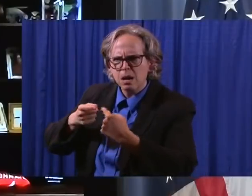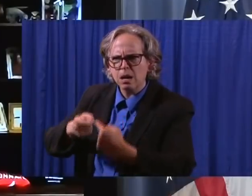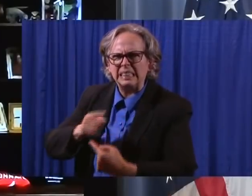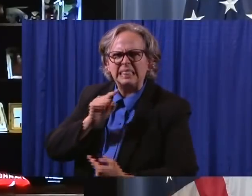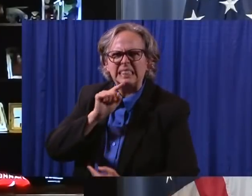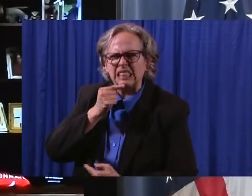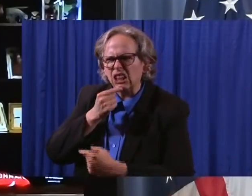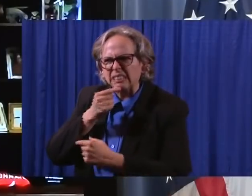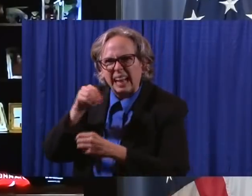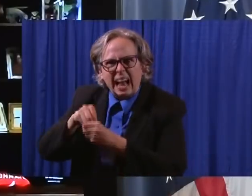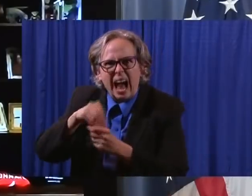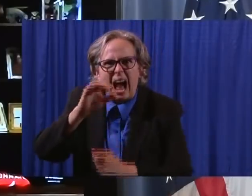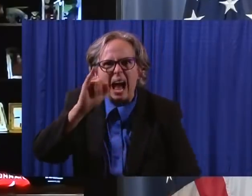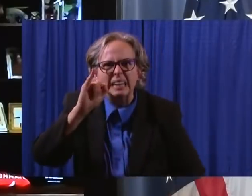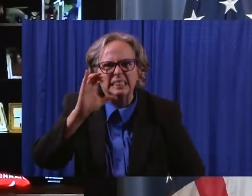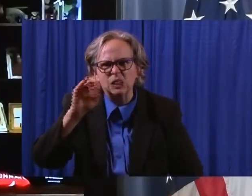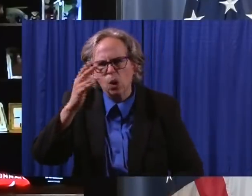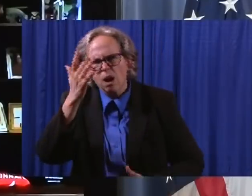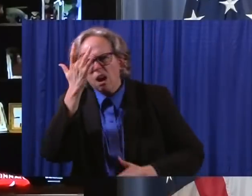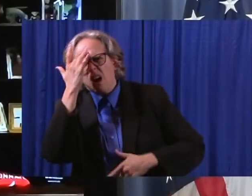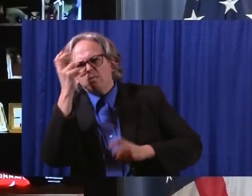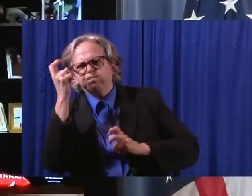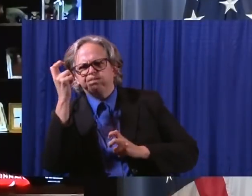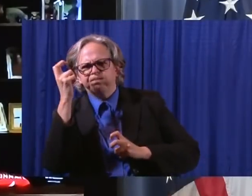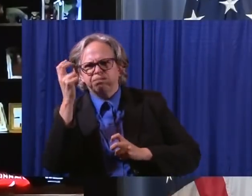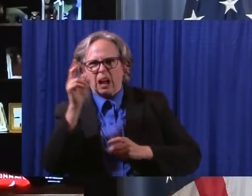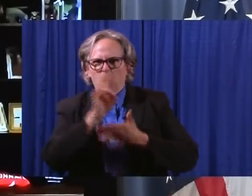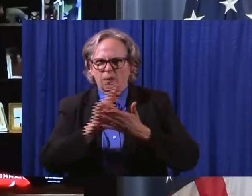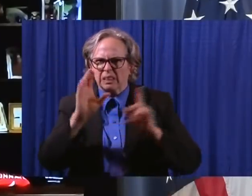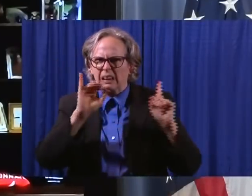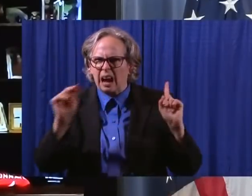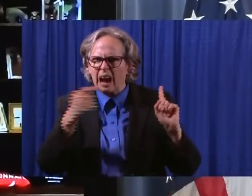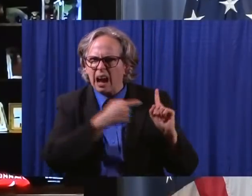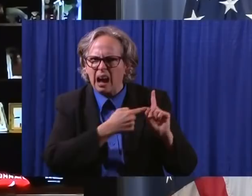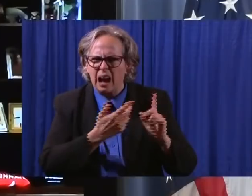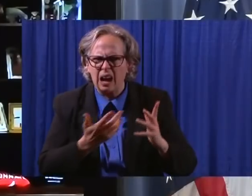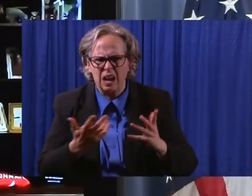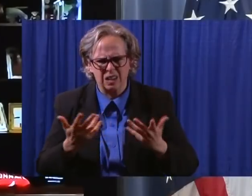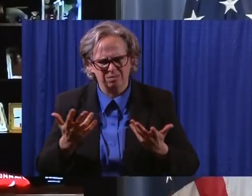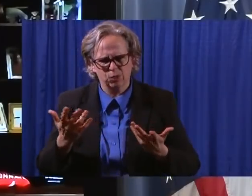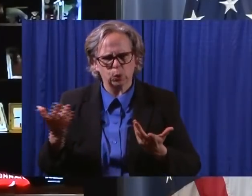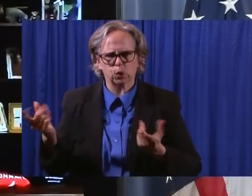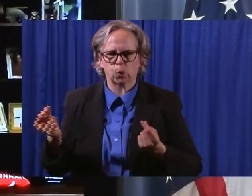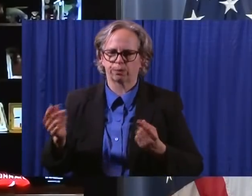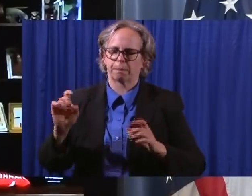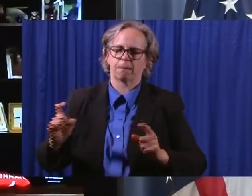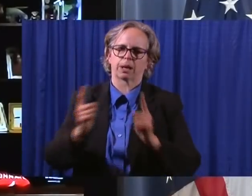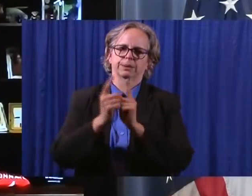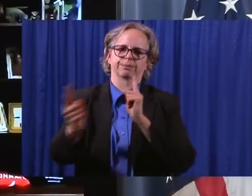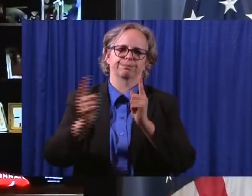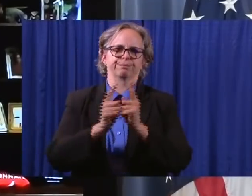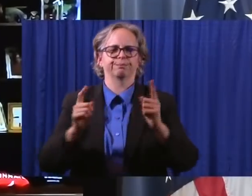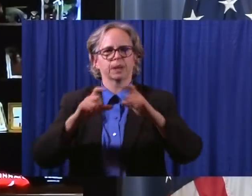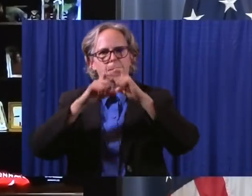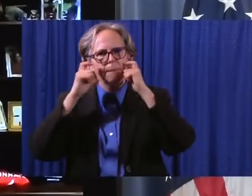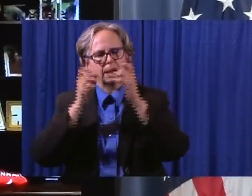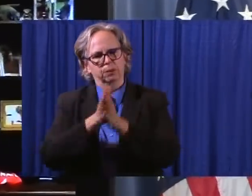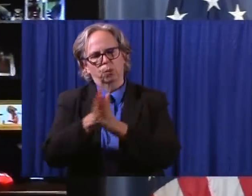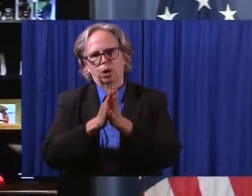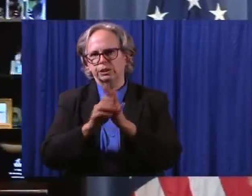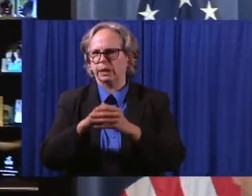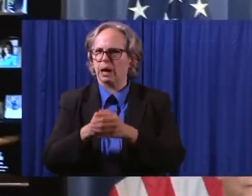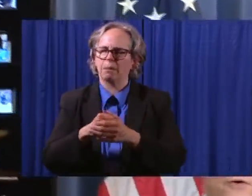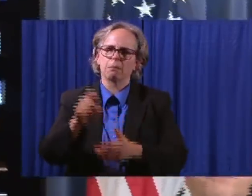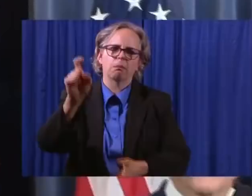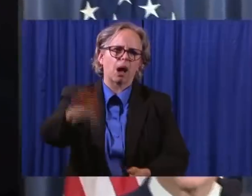infection, and one in which we can, again, control by using all the appropriate safety measures. Doctor, thank you very